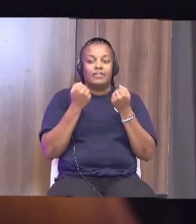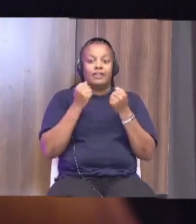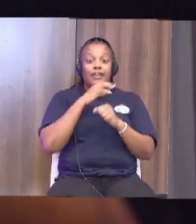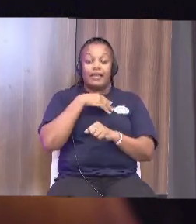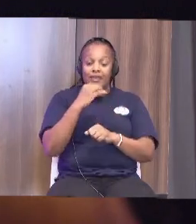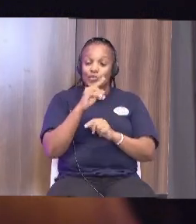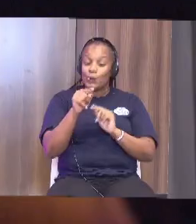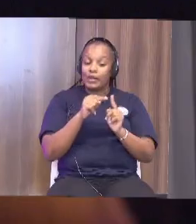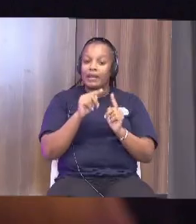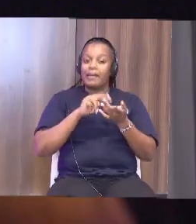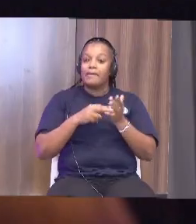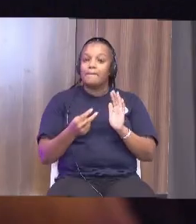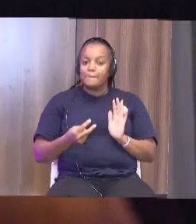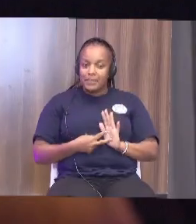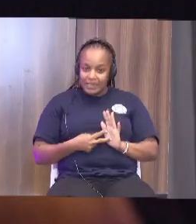I mean